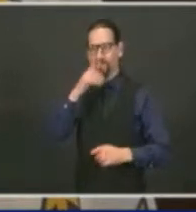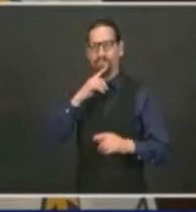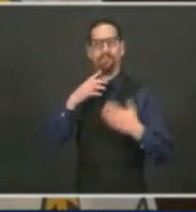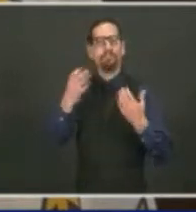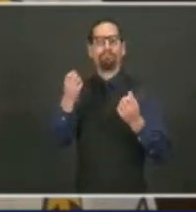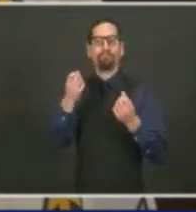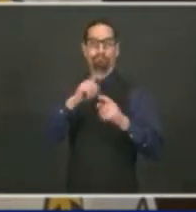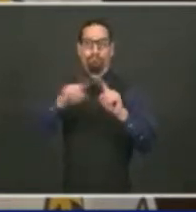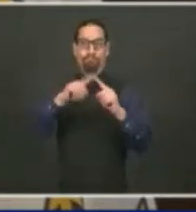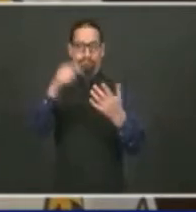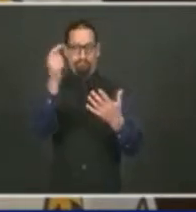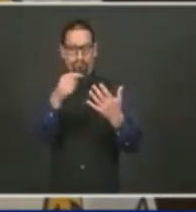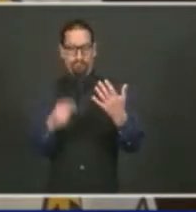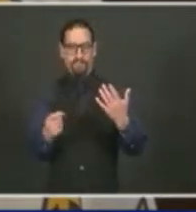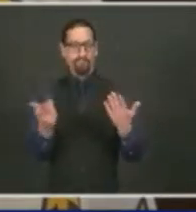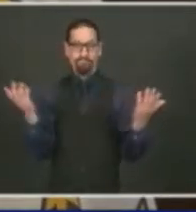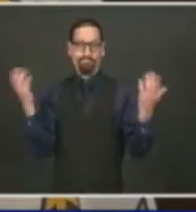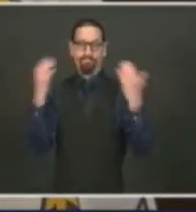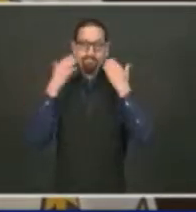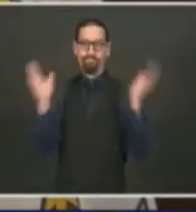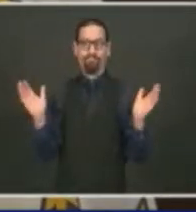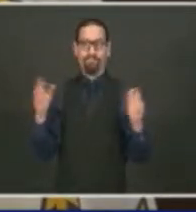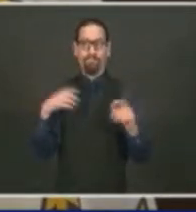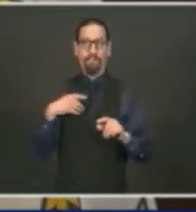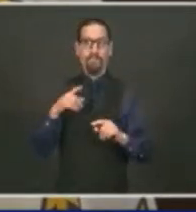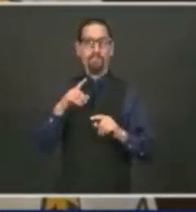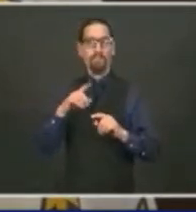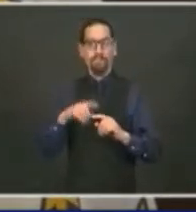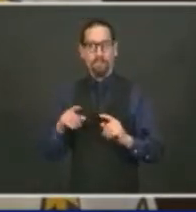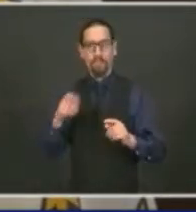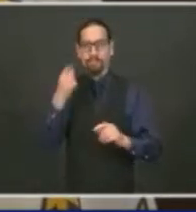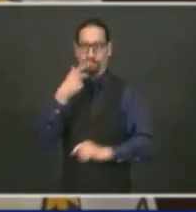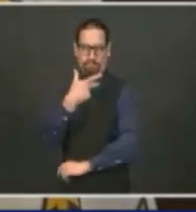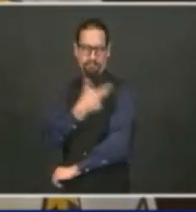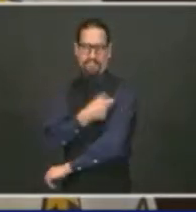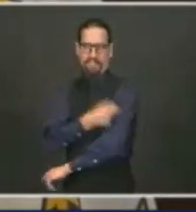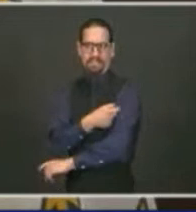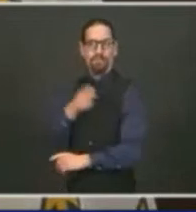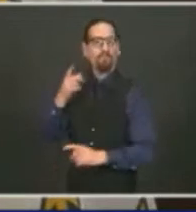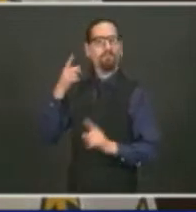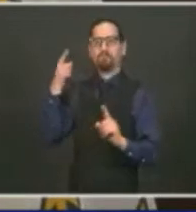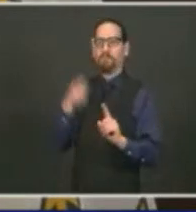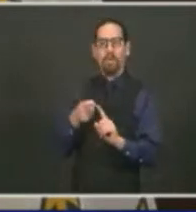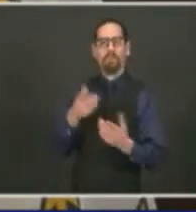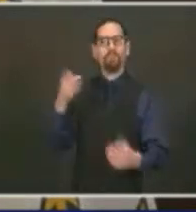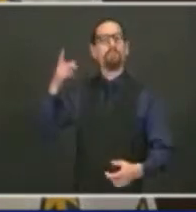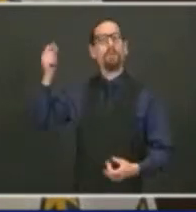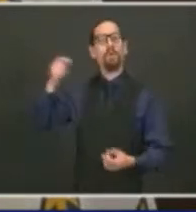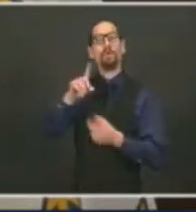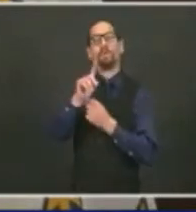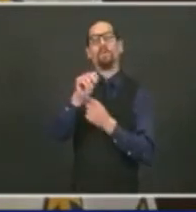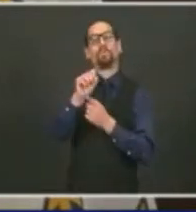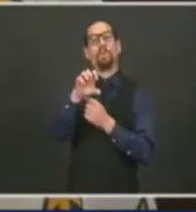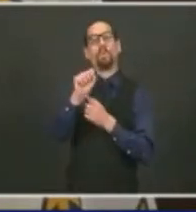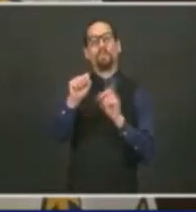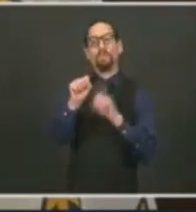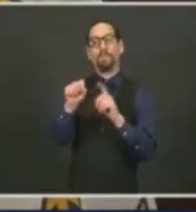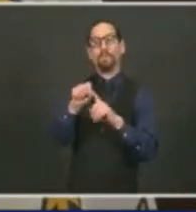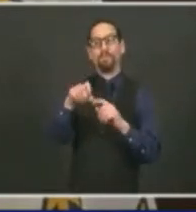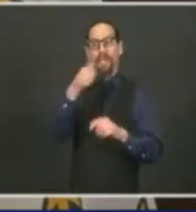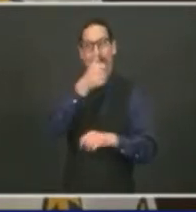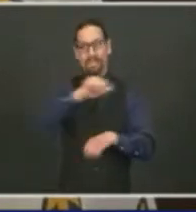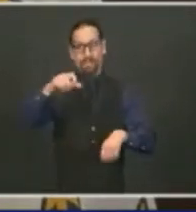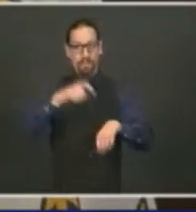And that's one thing that's made it really tough about vaccine implementation. I think to your point about the vaccine doses, every time a physician, a clinic, a